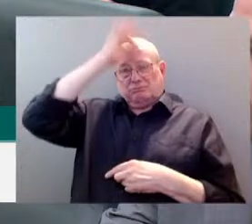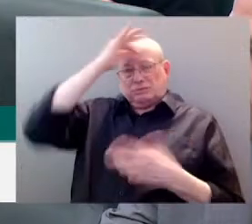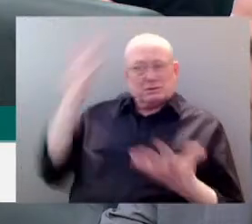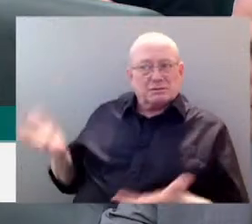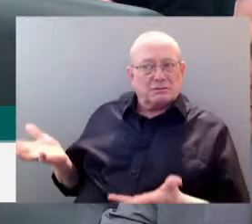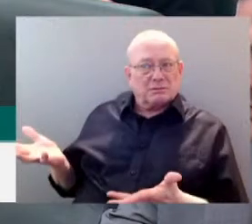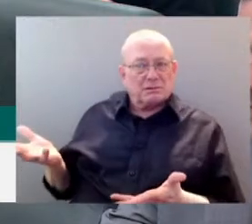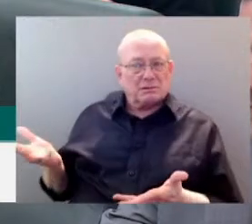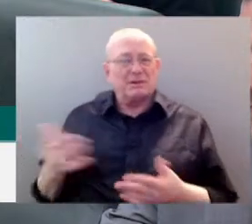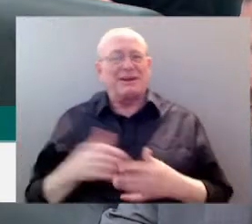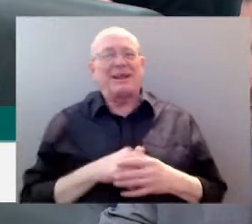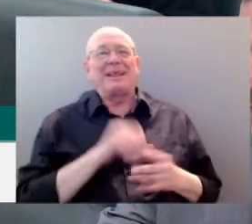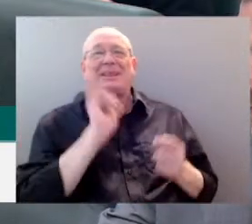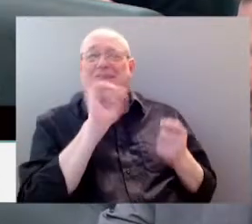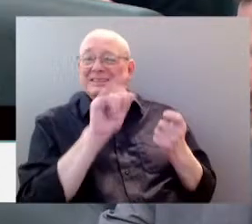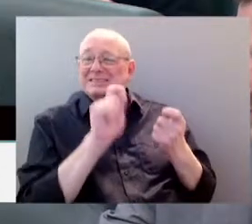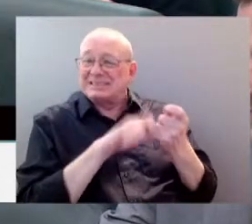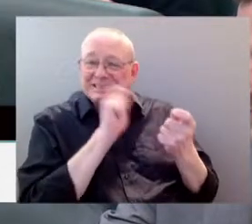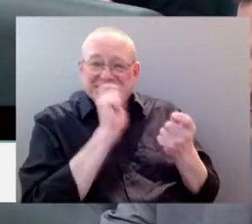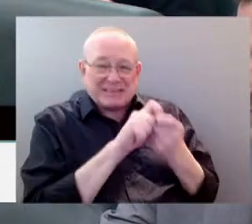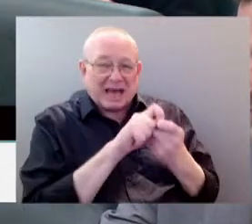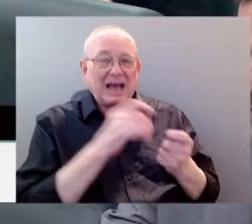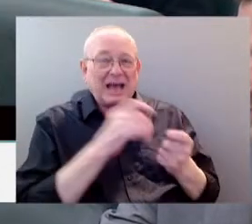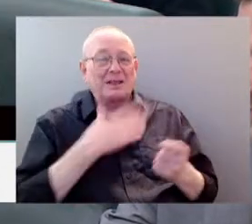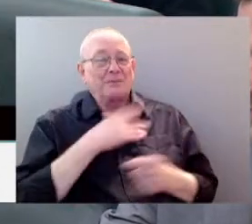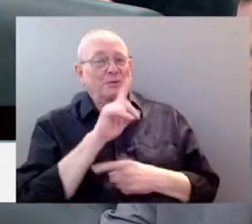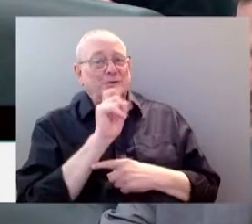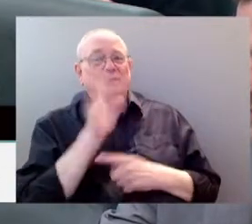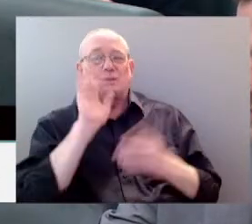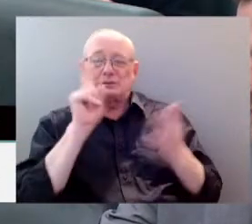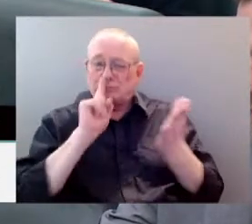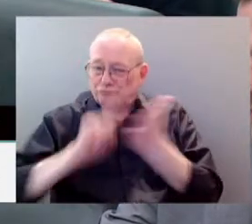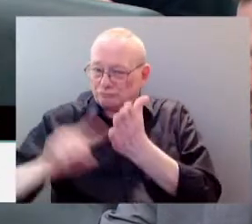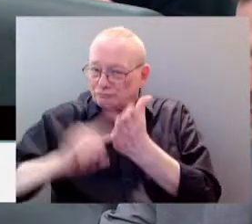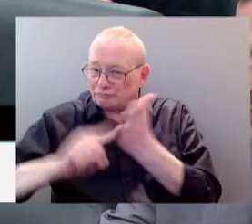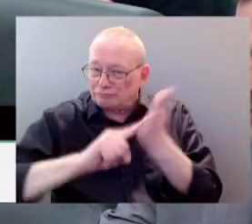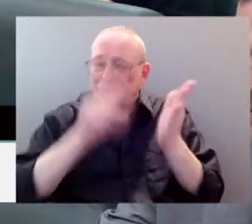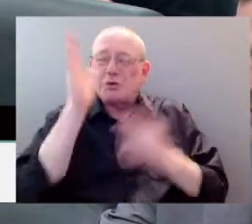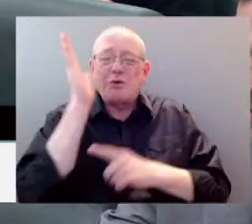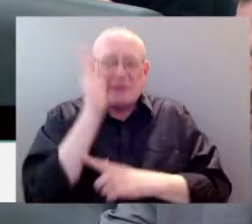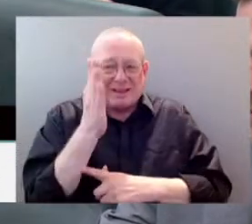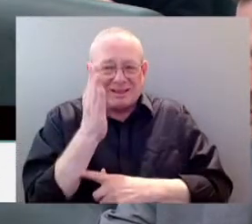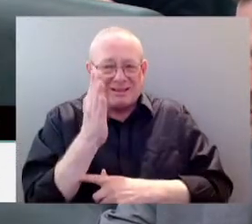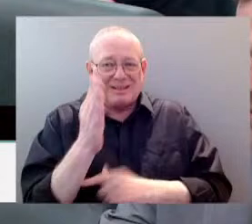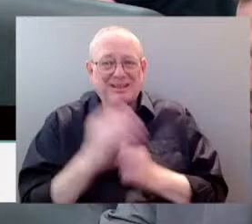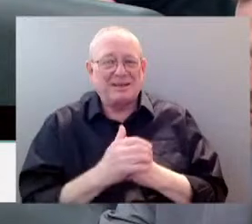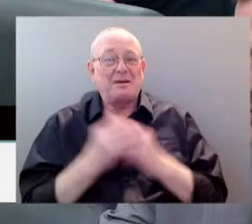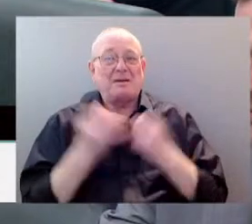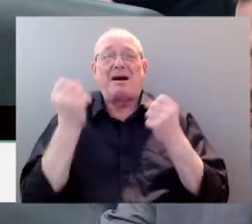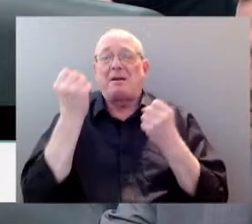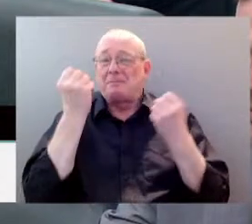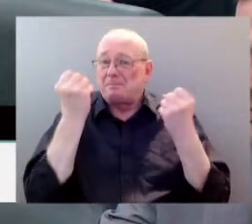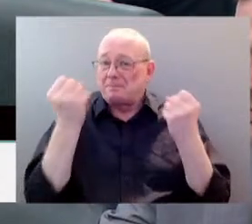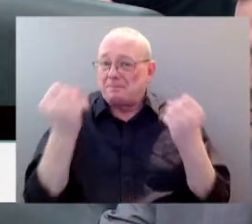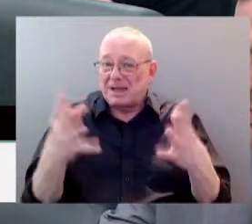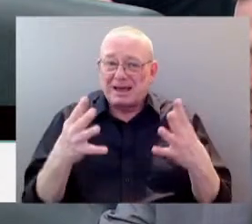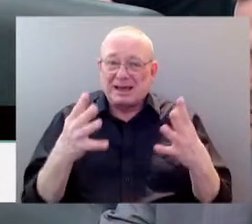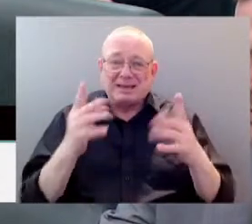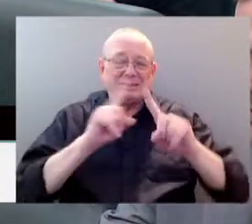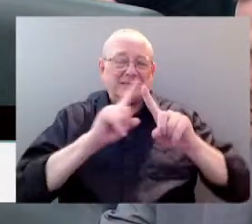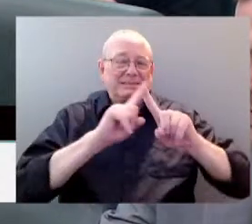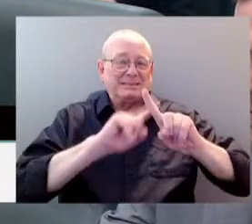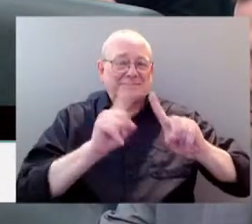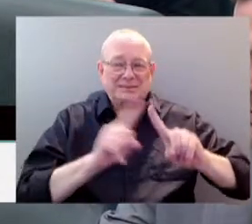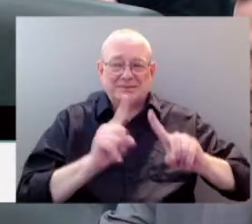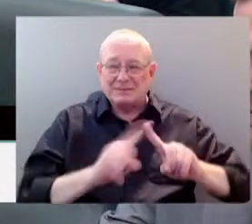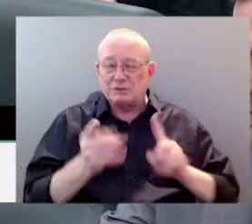question that we are asking and we're going to get to the bottom of that there are a number of different service providers who provide a range of care for people all